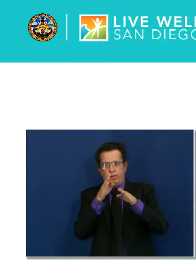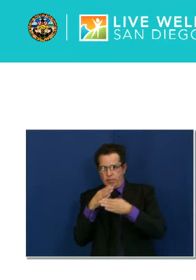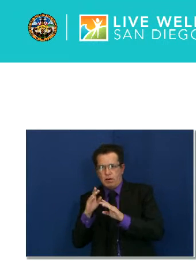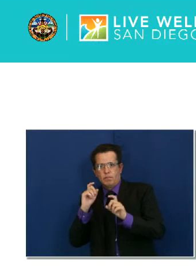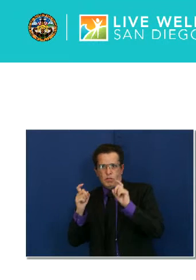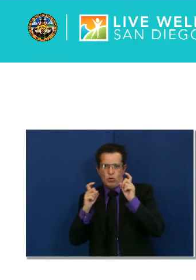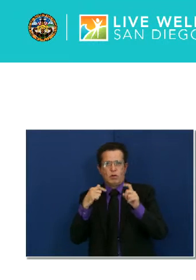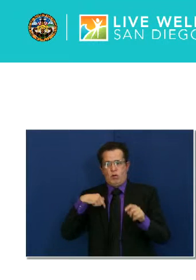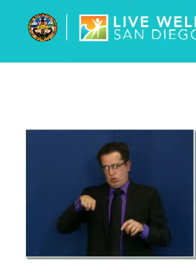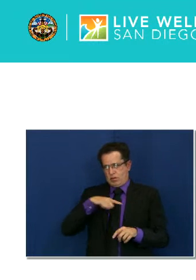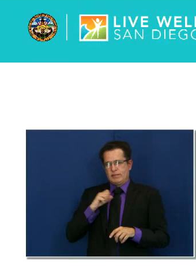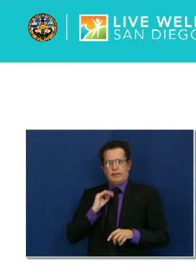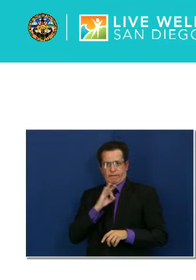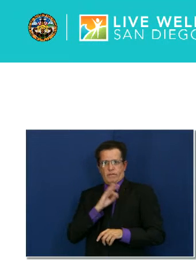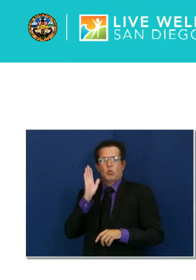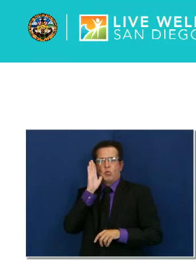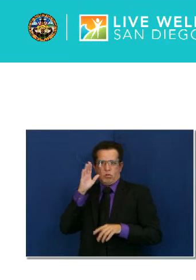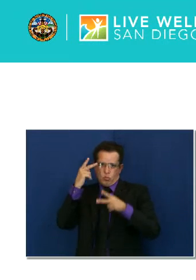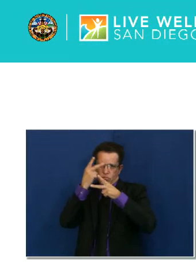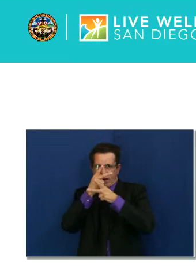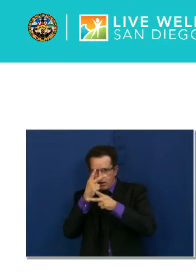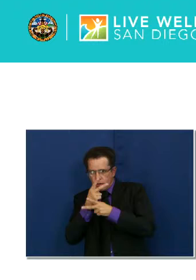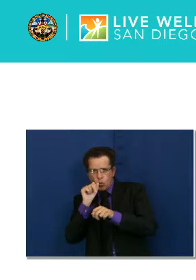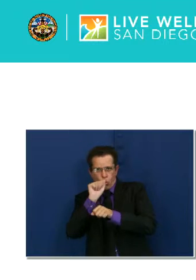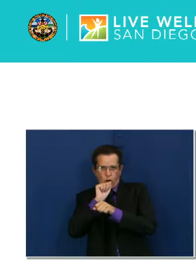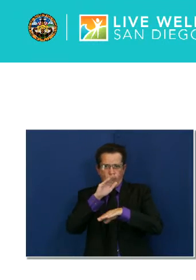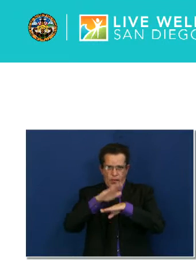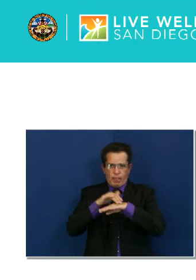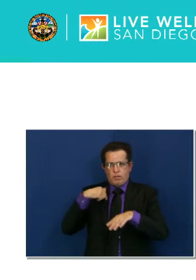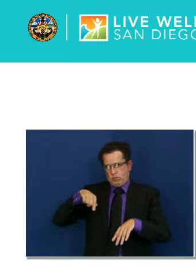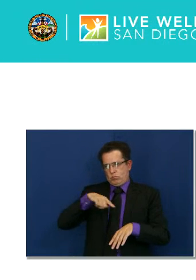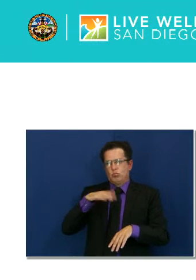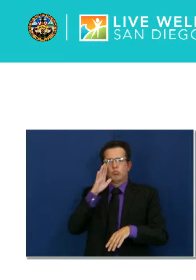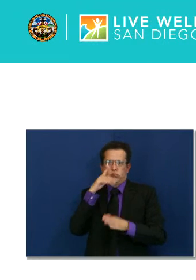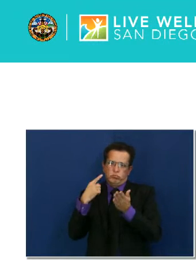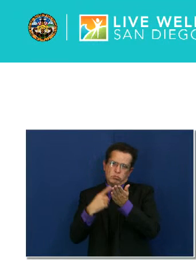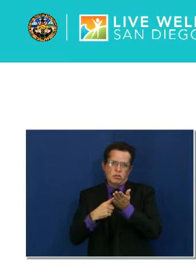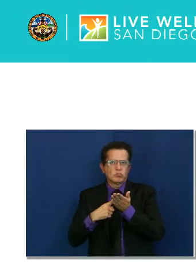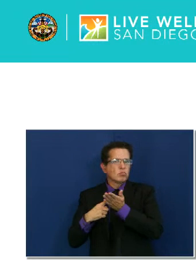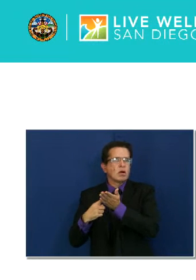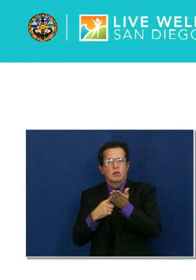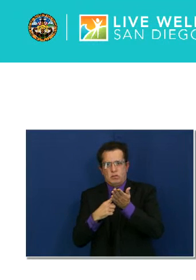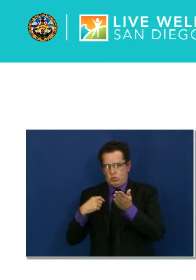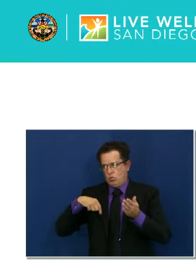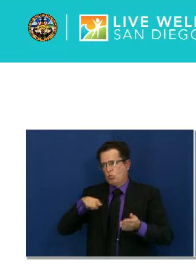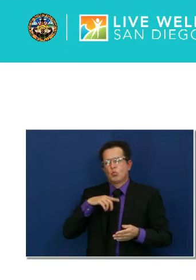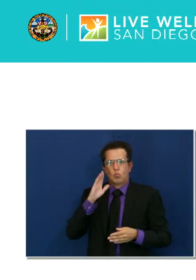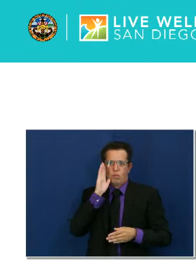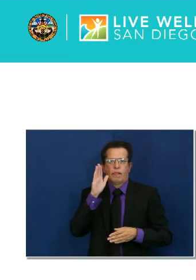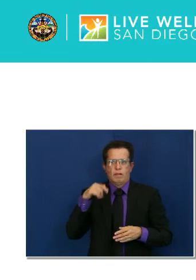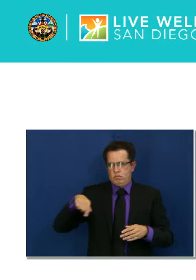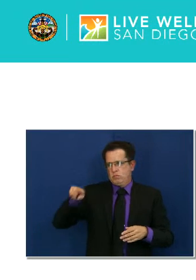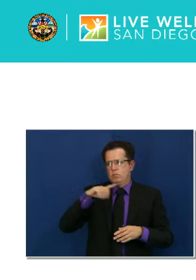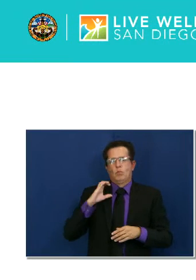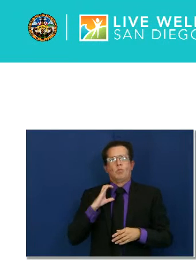partners will be working on that, and that certainly is something that will be discussed in our upcoming community advisory